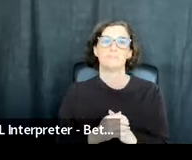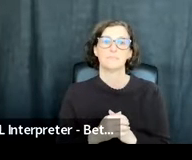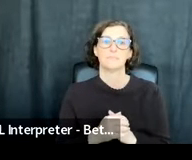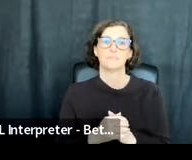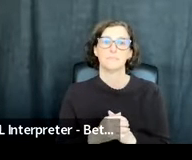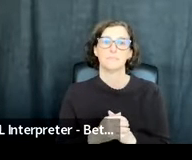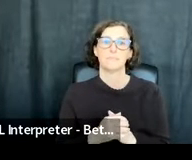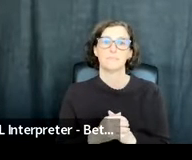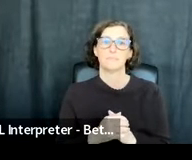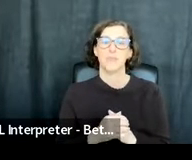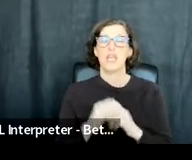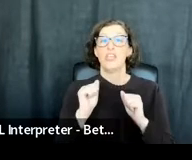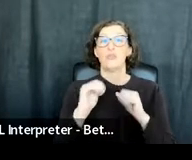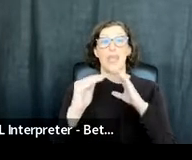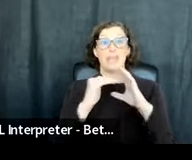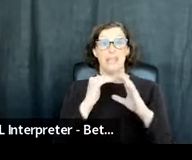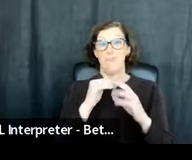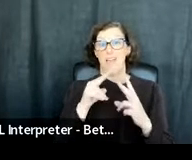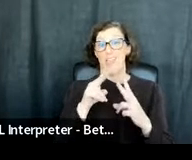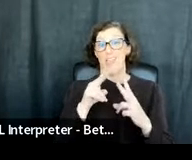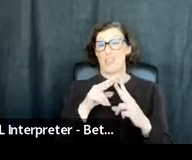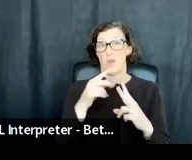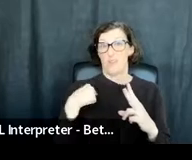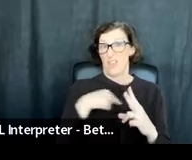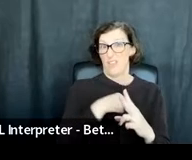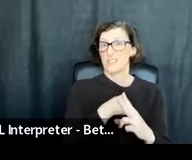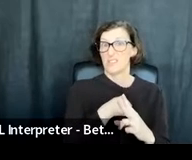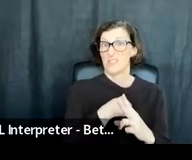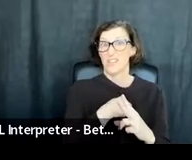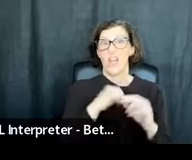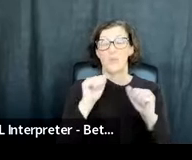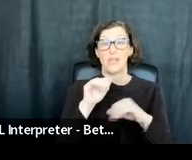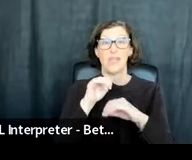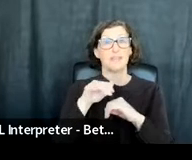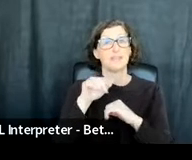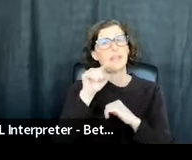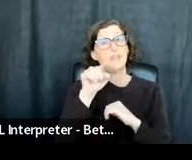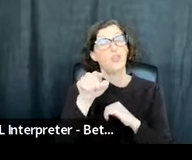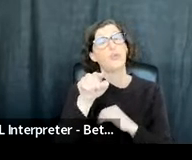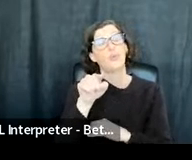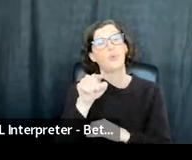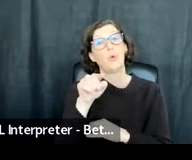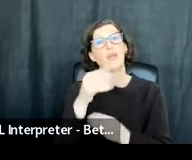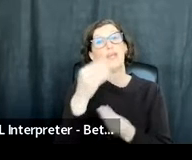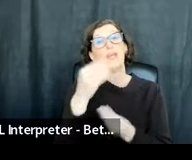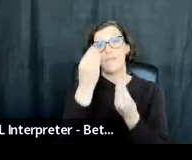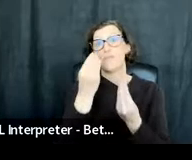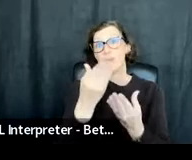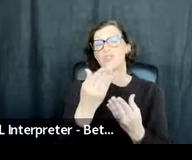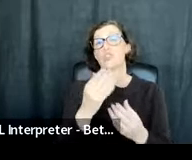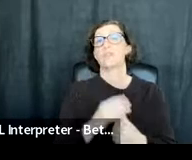And you can email either one of us, and we can send you the information on